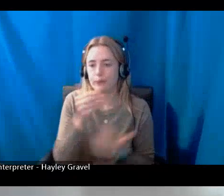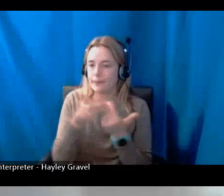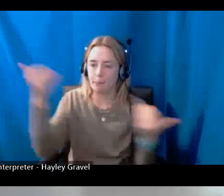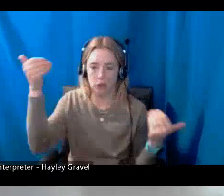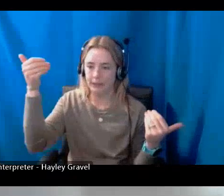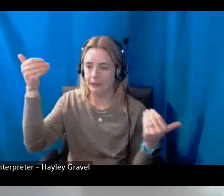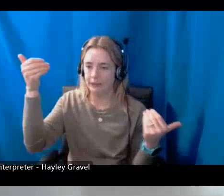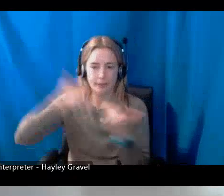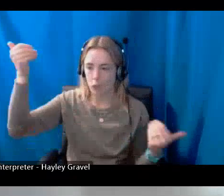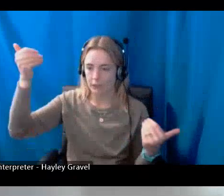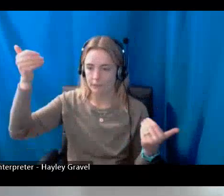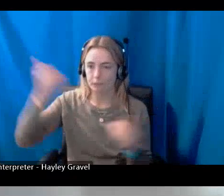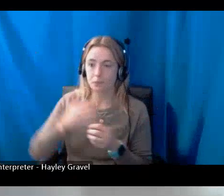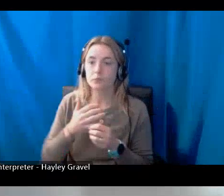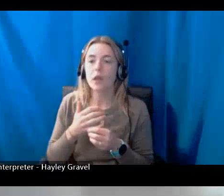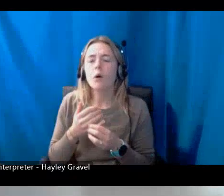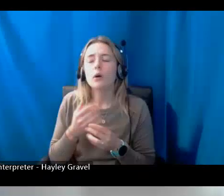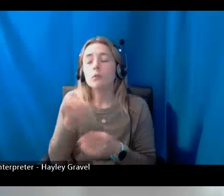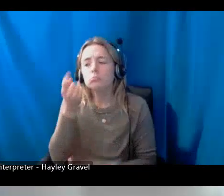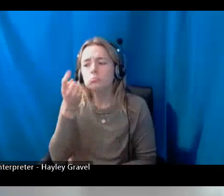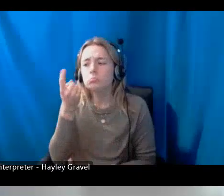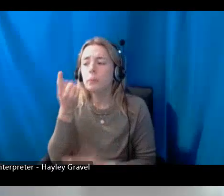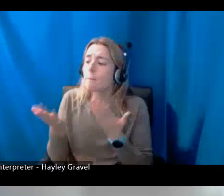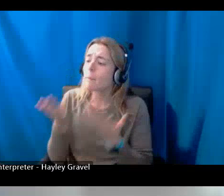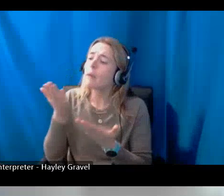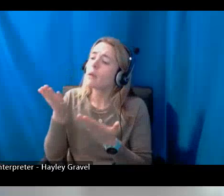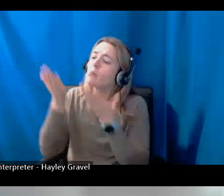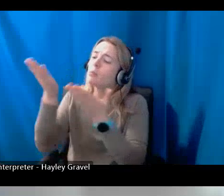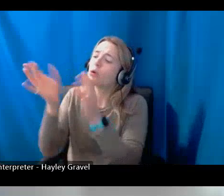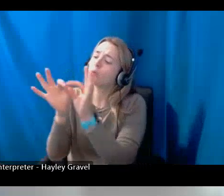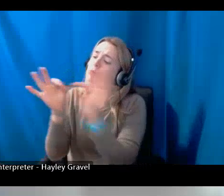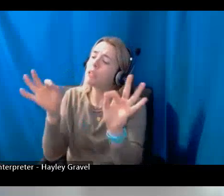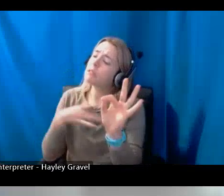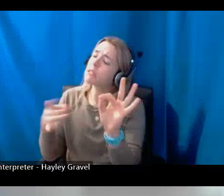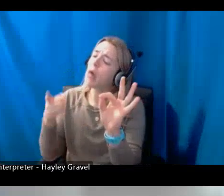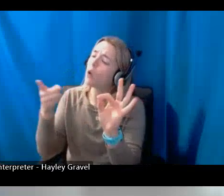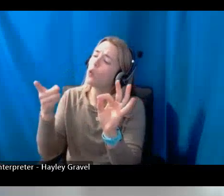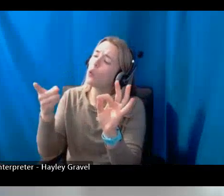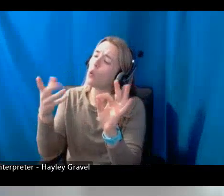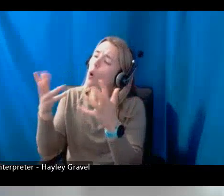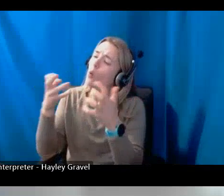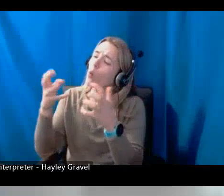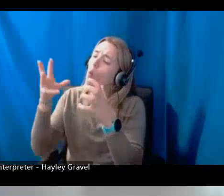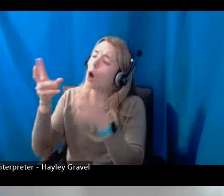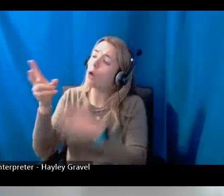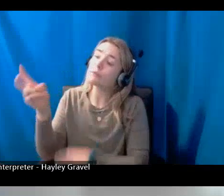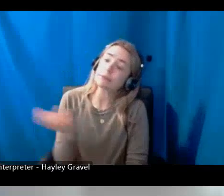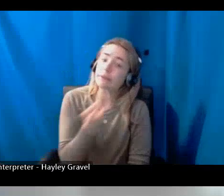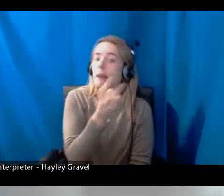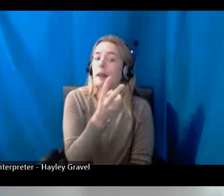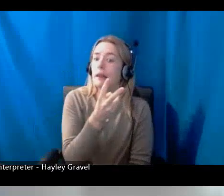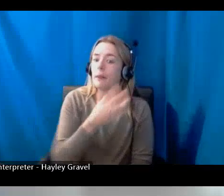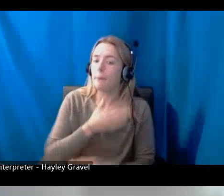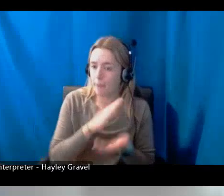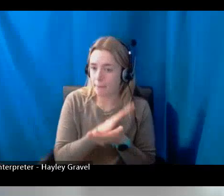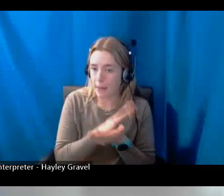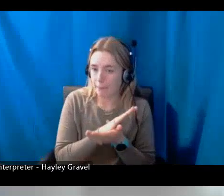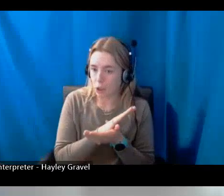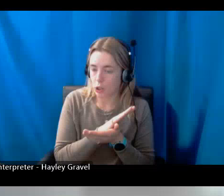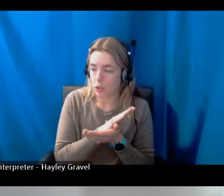So no, now can you take pieces of your proposal out of it? Absolutely. Yes. Yes, you can Okay. steal from your proposal, but